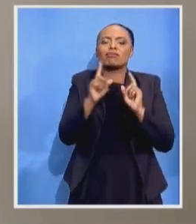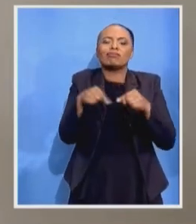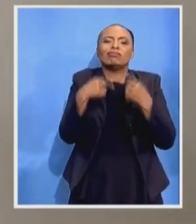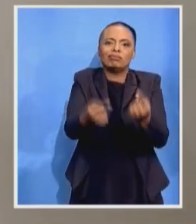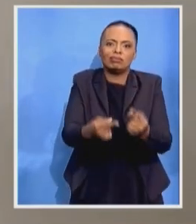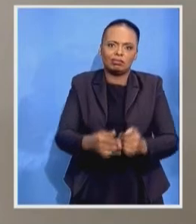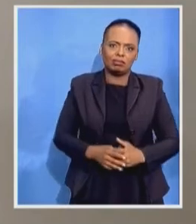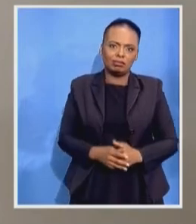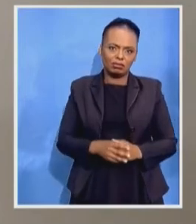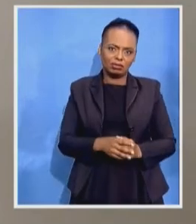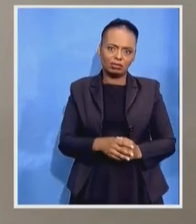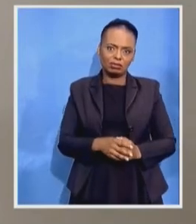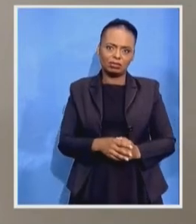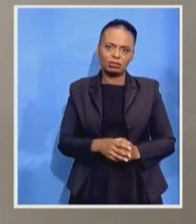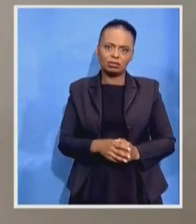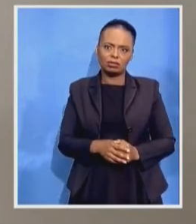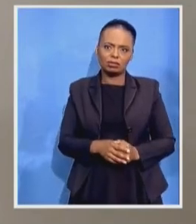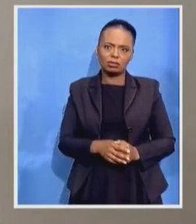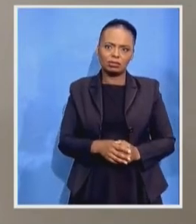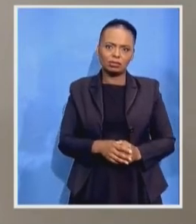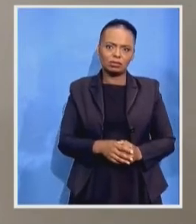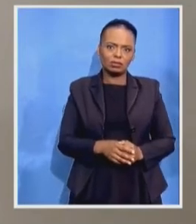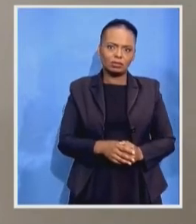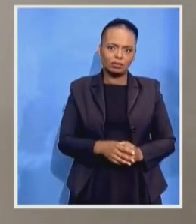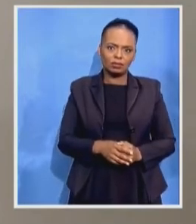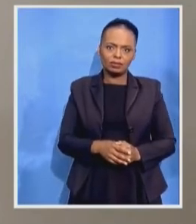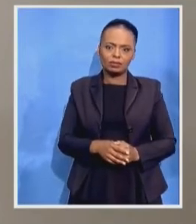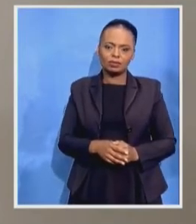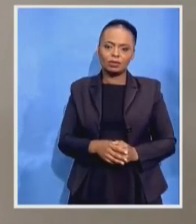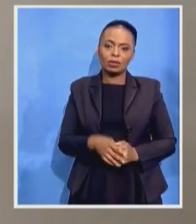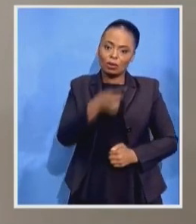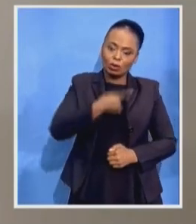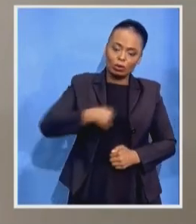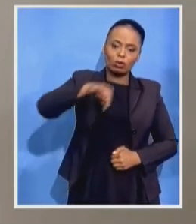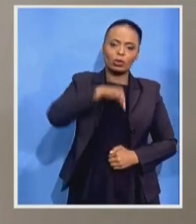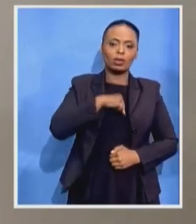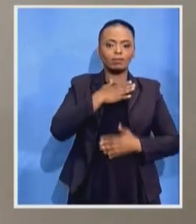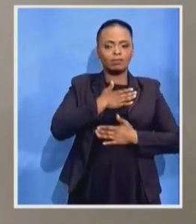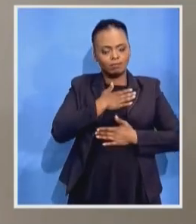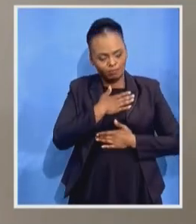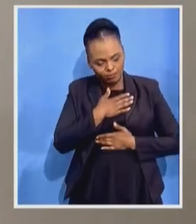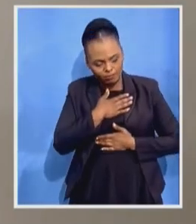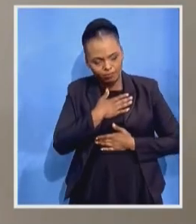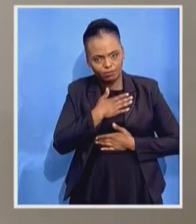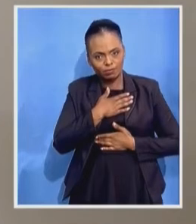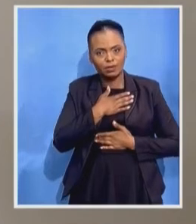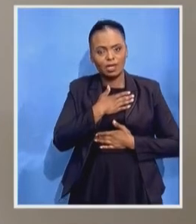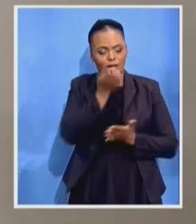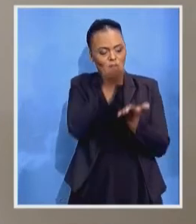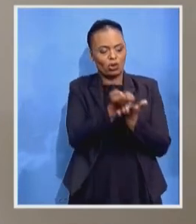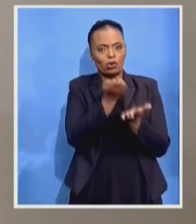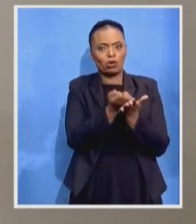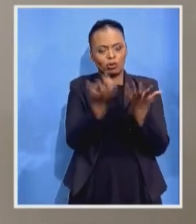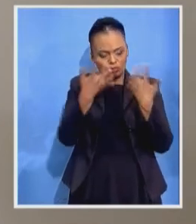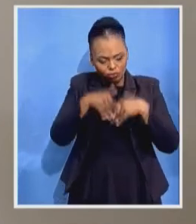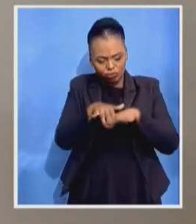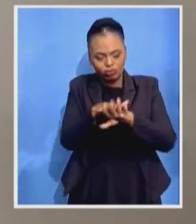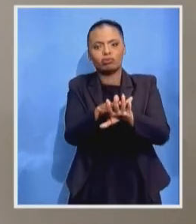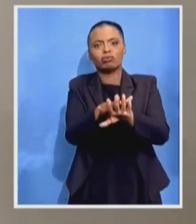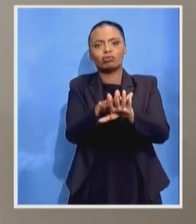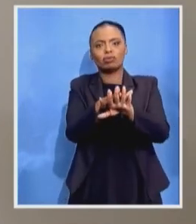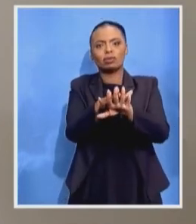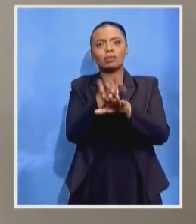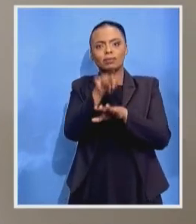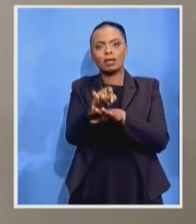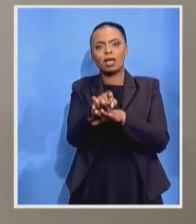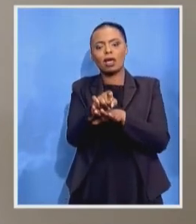We are very pleased that this economic reconstruction and recovery program has and also continues